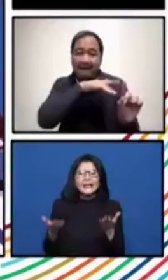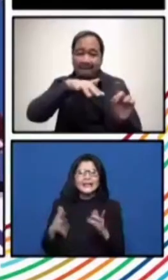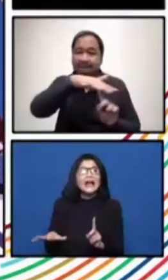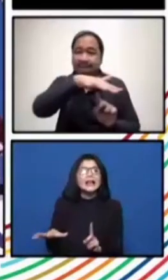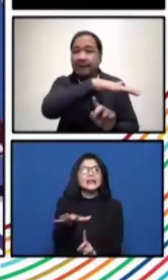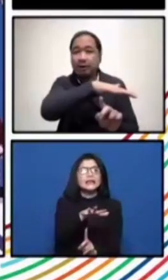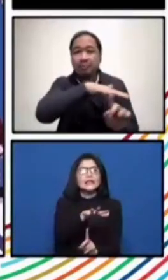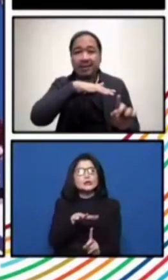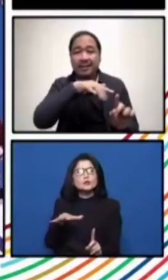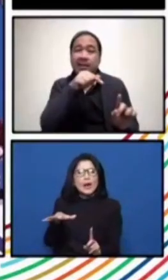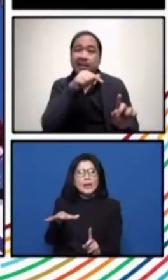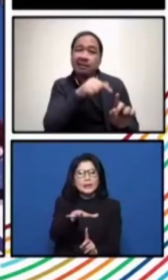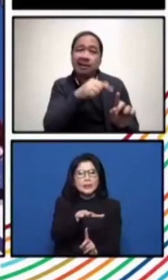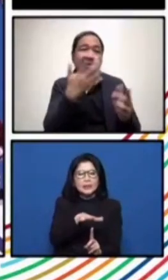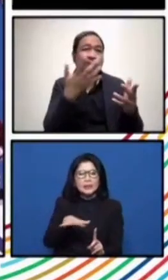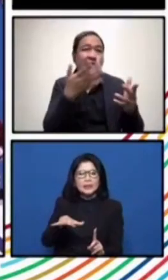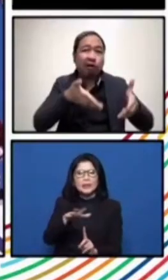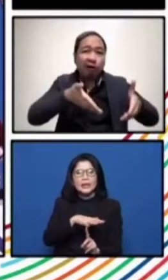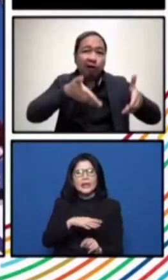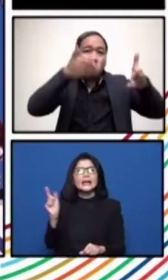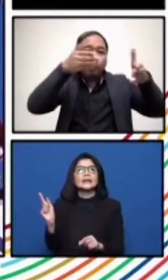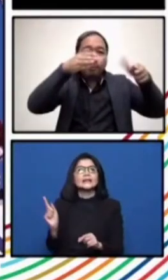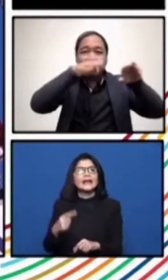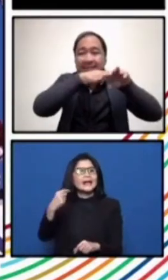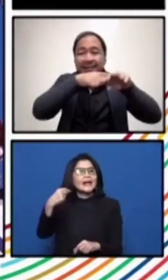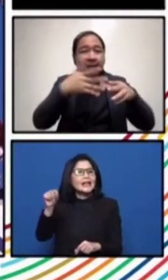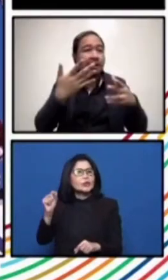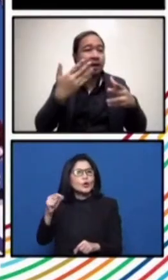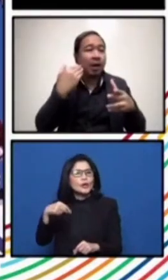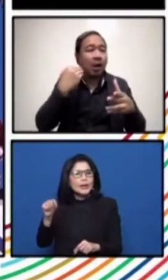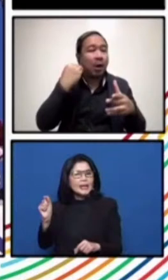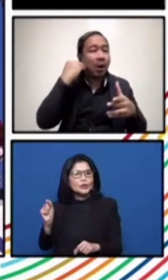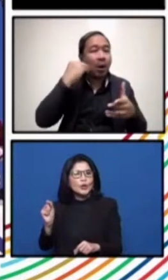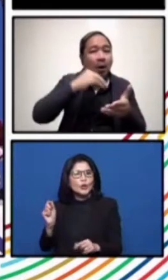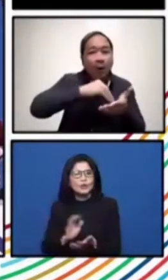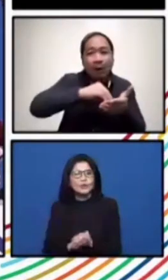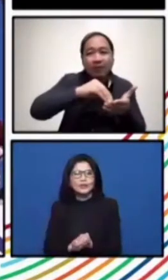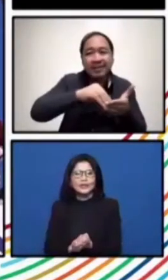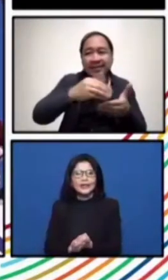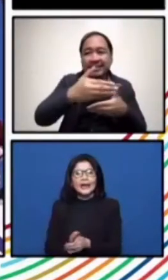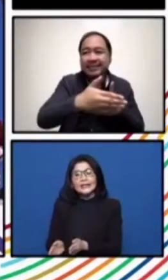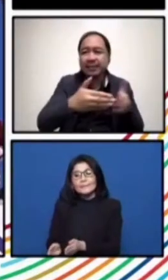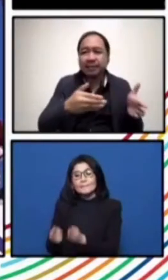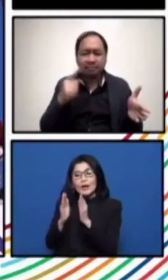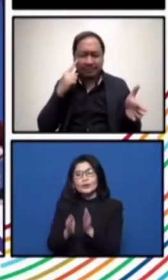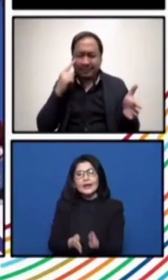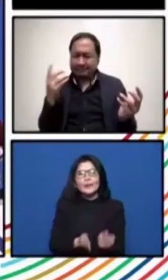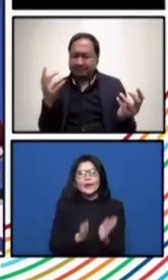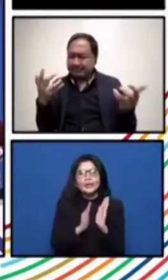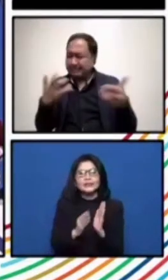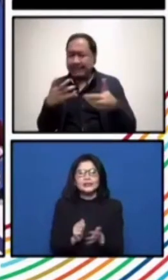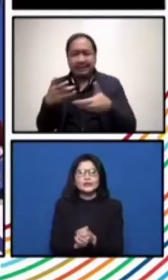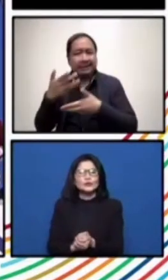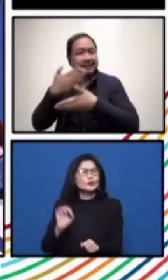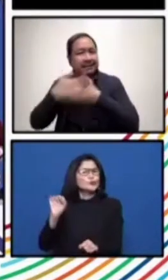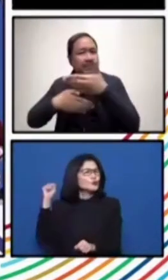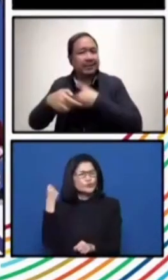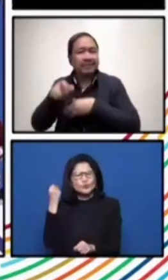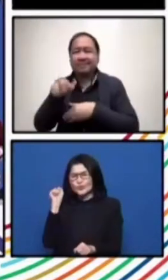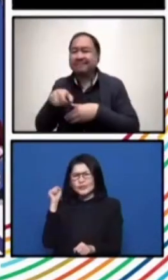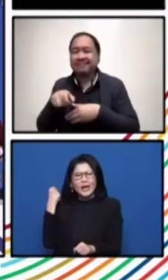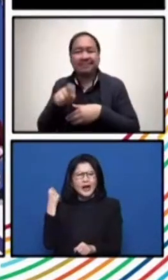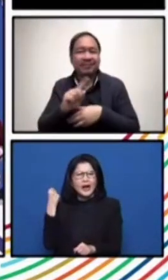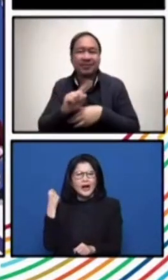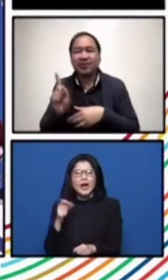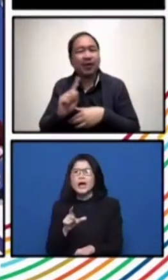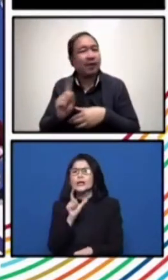this offices on the buildings are not comfortable for people with disabilities